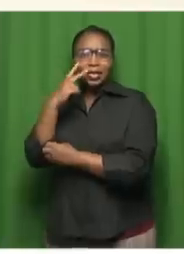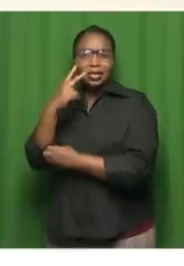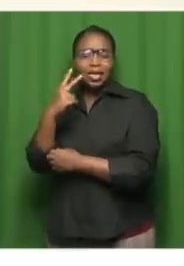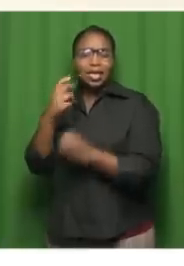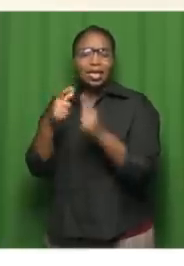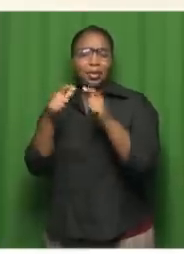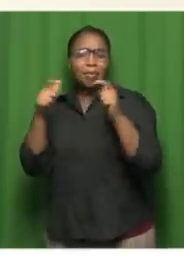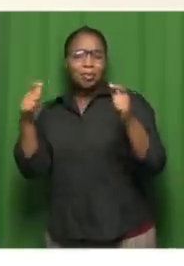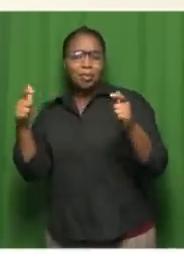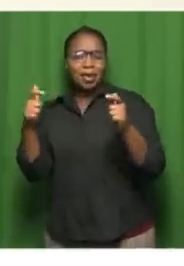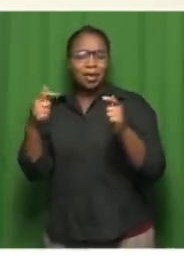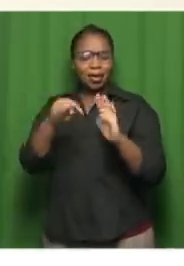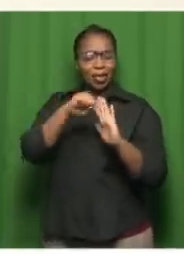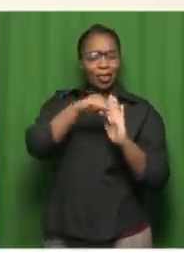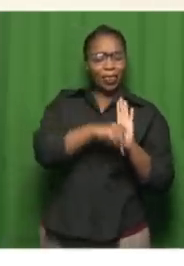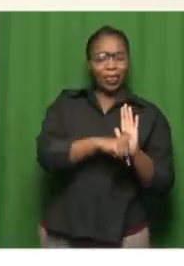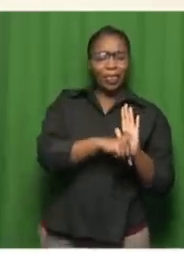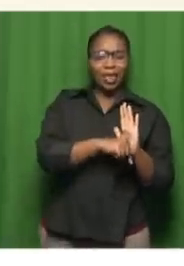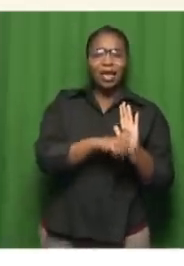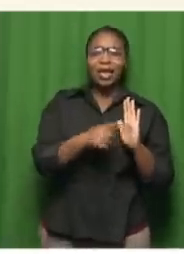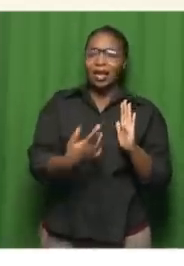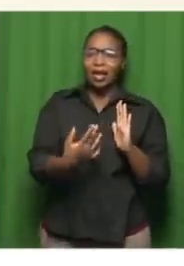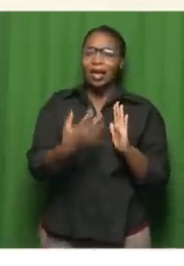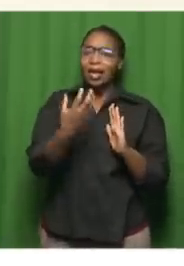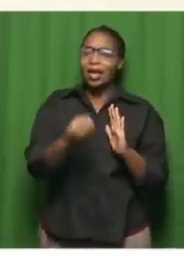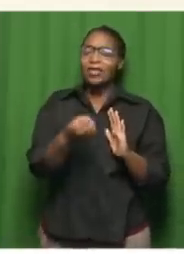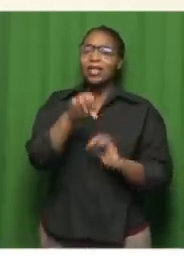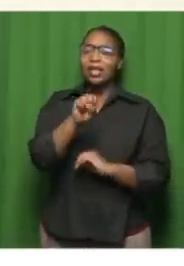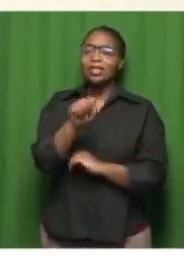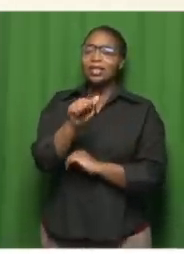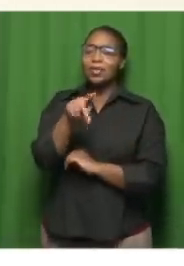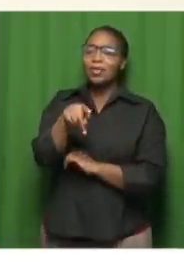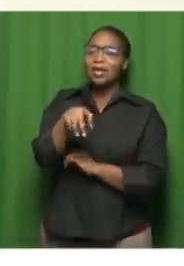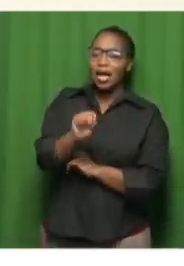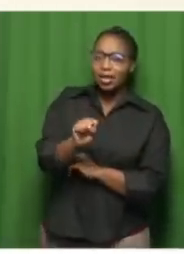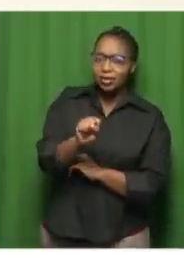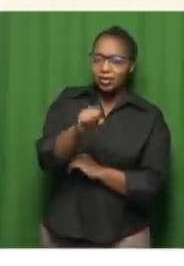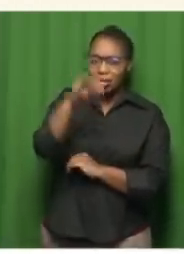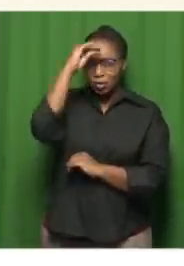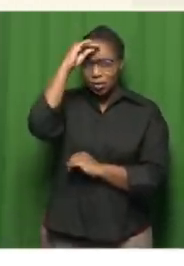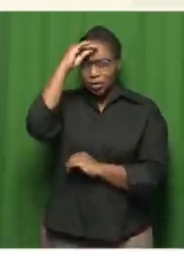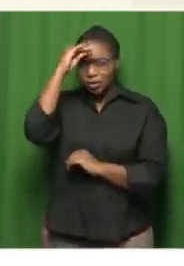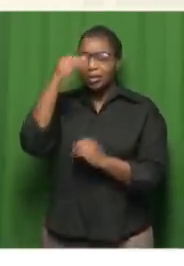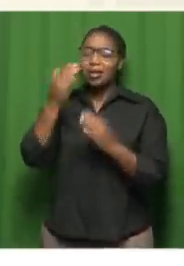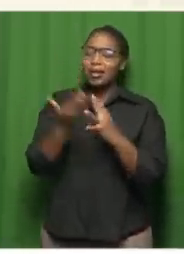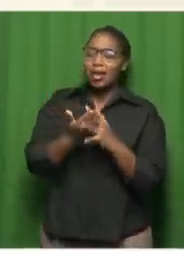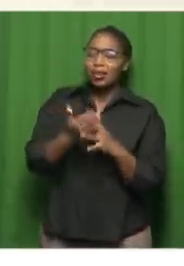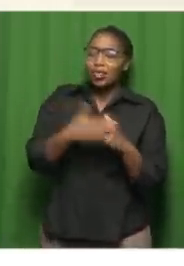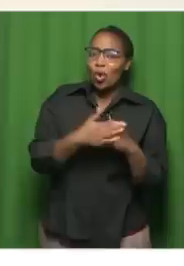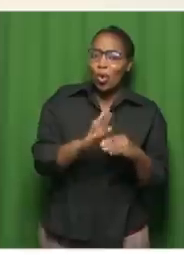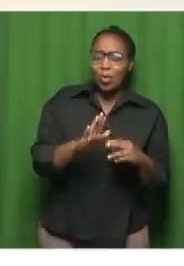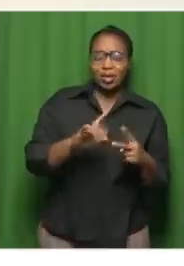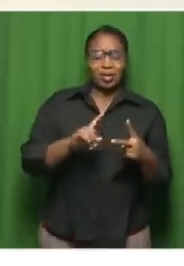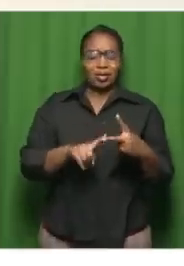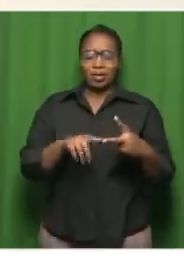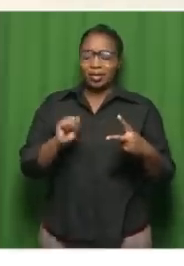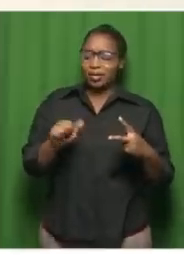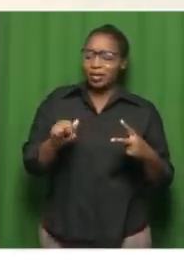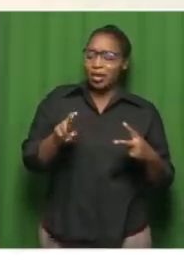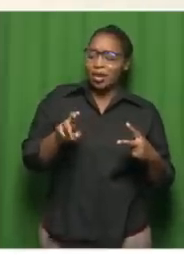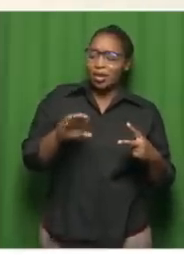African police services that has a case opened, a South African revenue services and all that, the Reserve